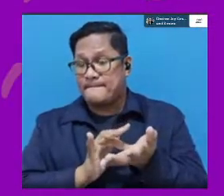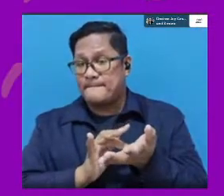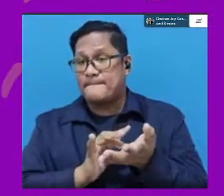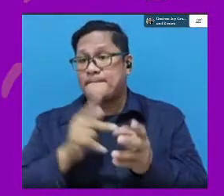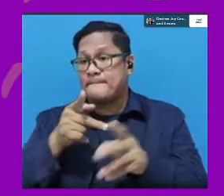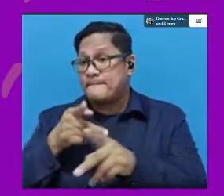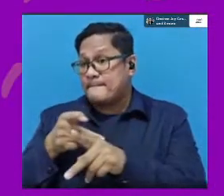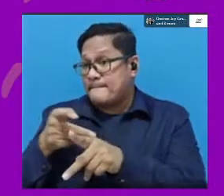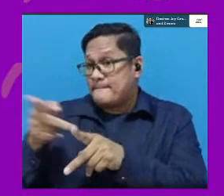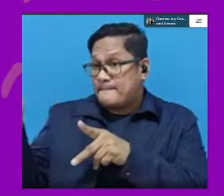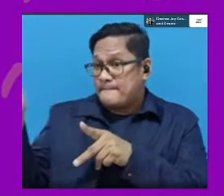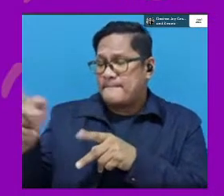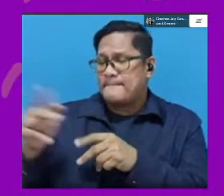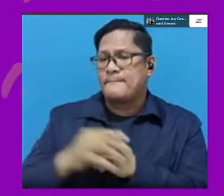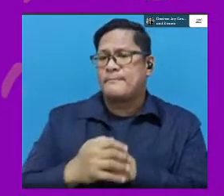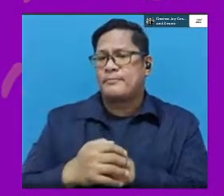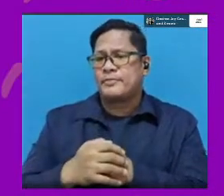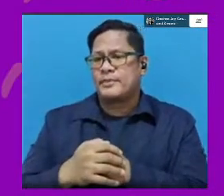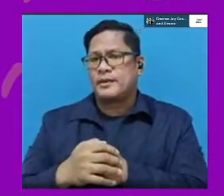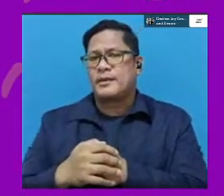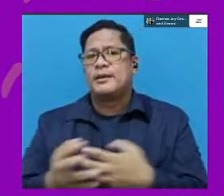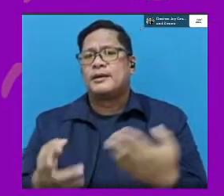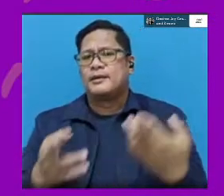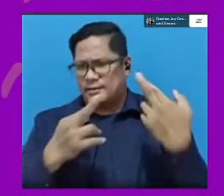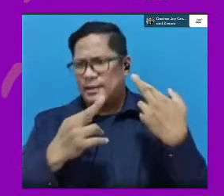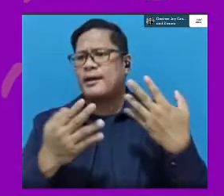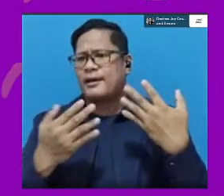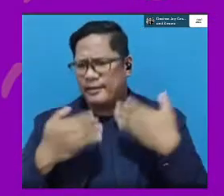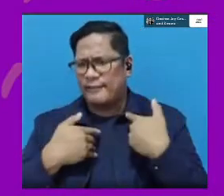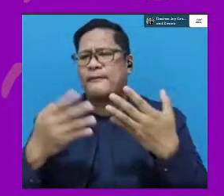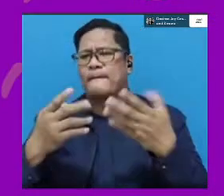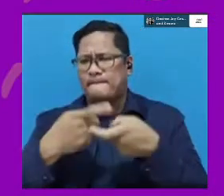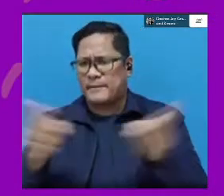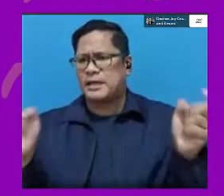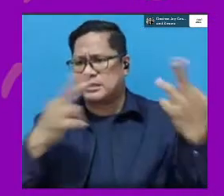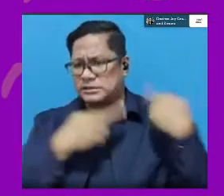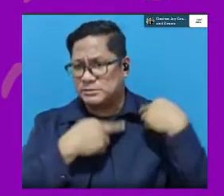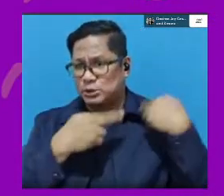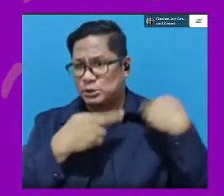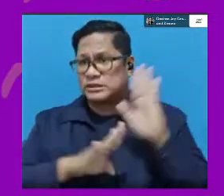professionals played a vital role in developing our